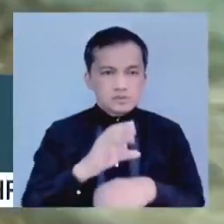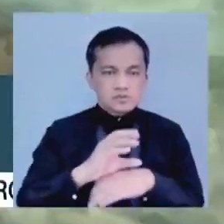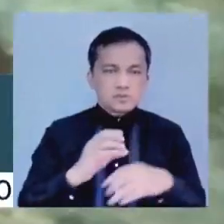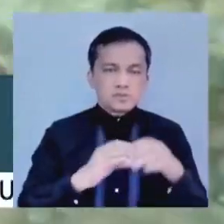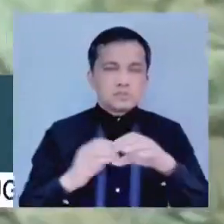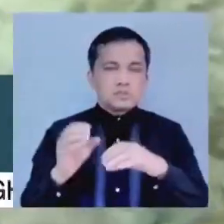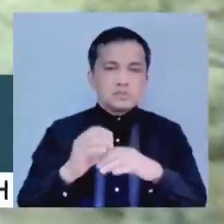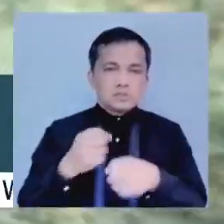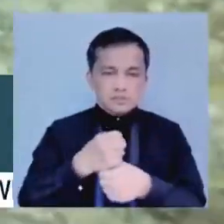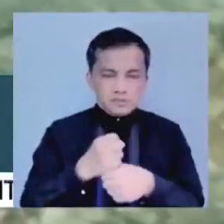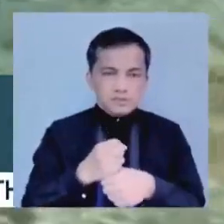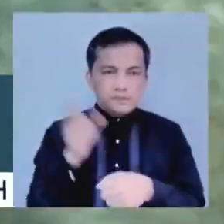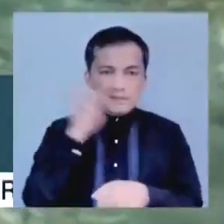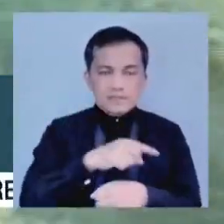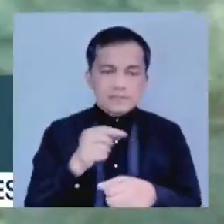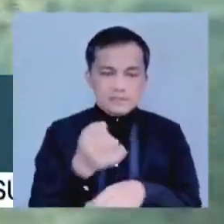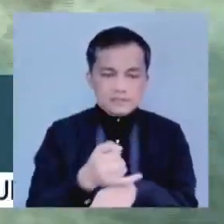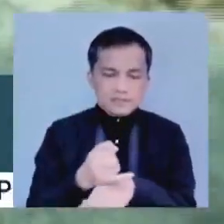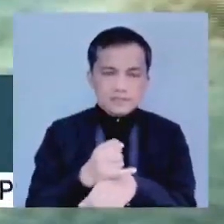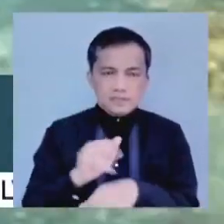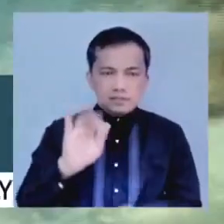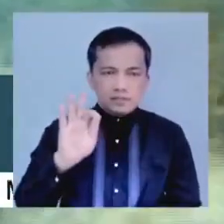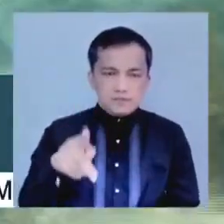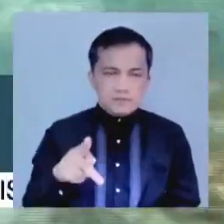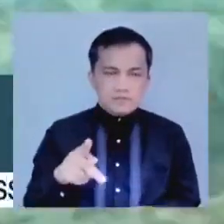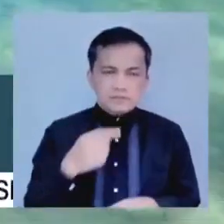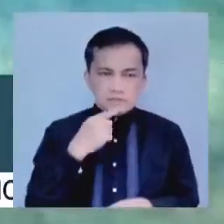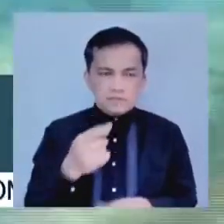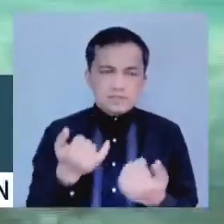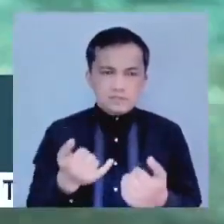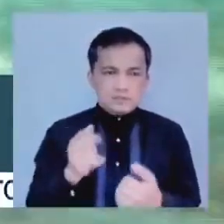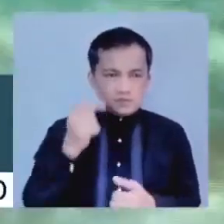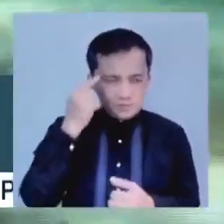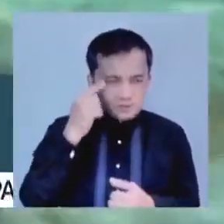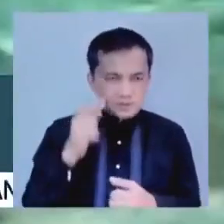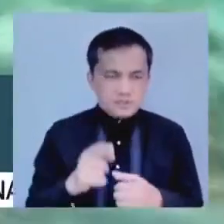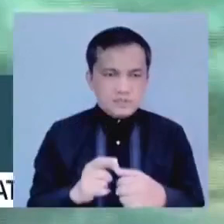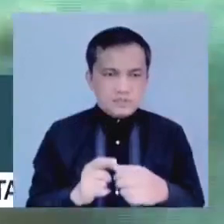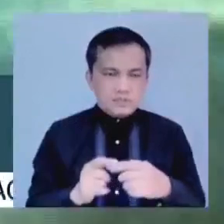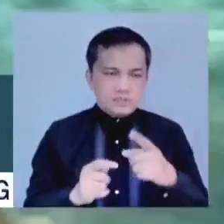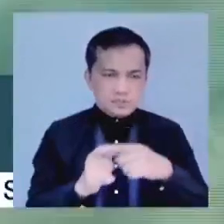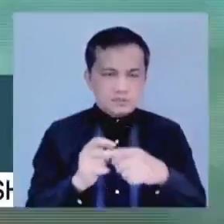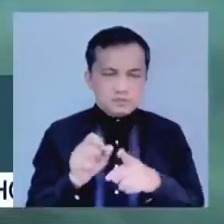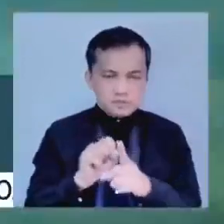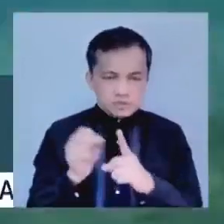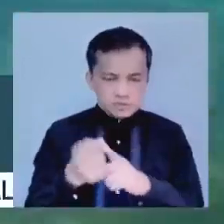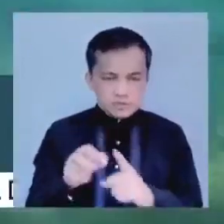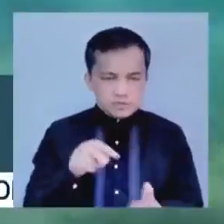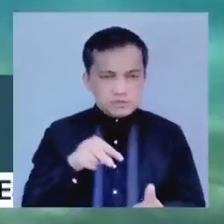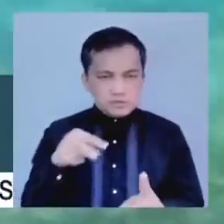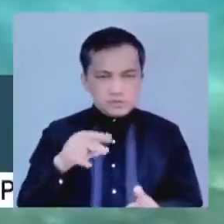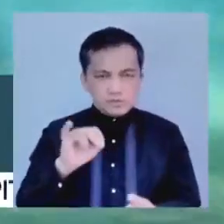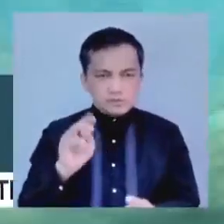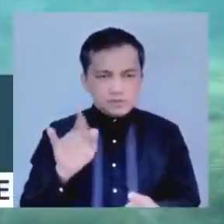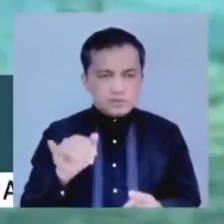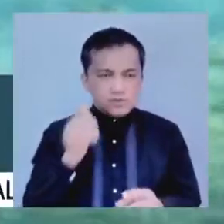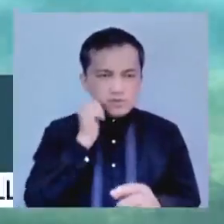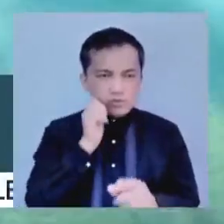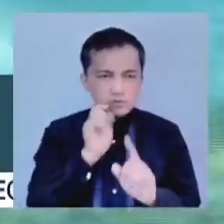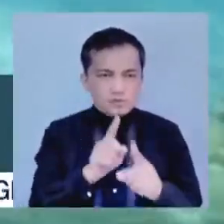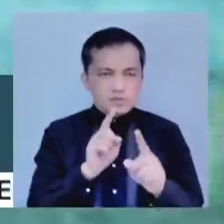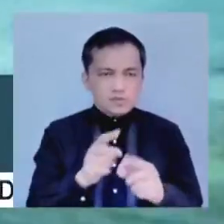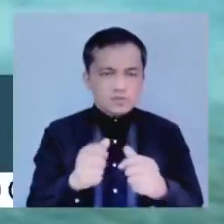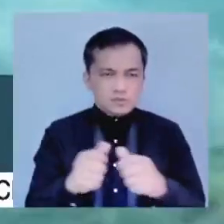island. The AFP now says government is on top of the situation, pointing out the Navy's constant presence in the area